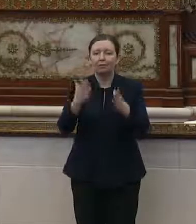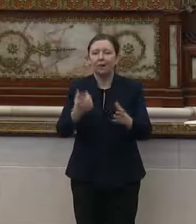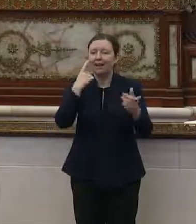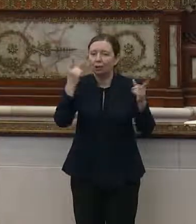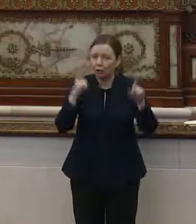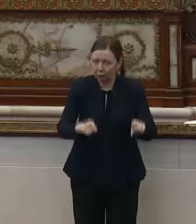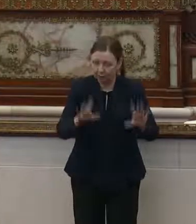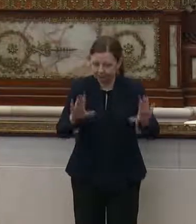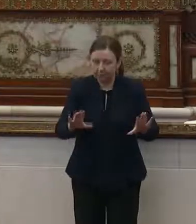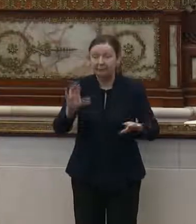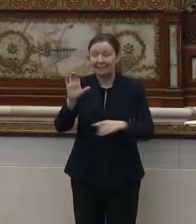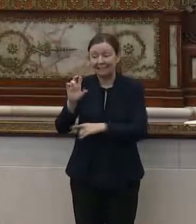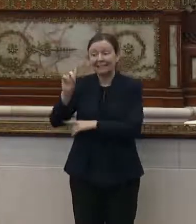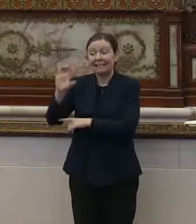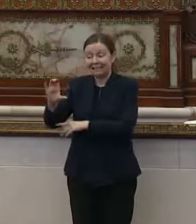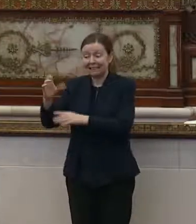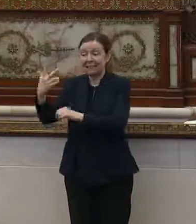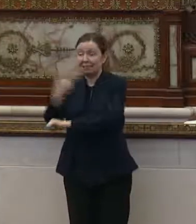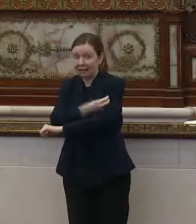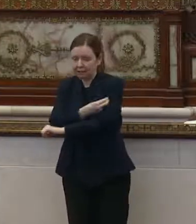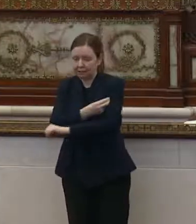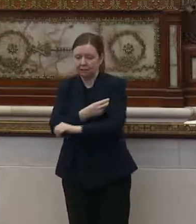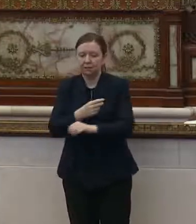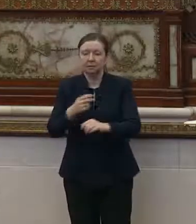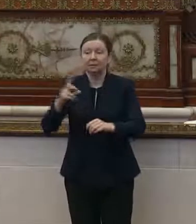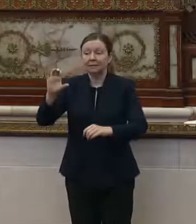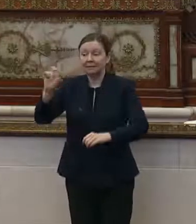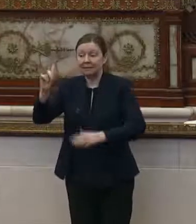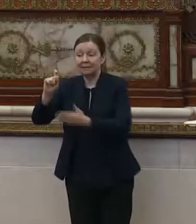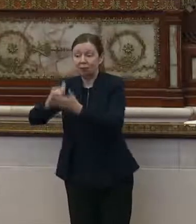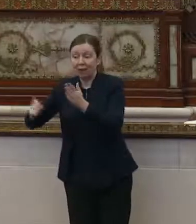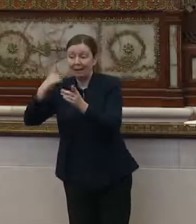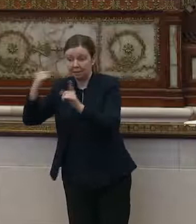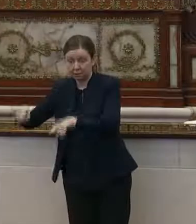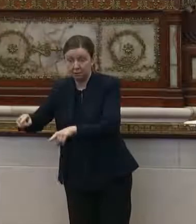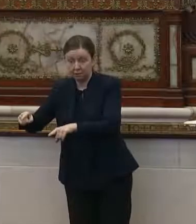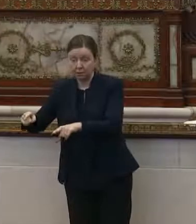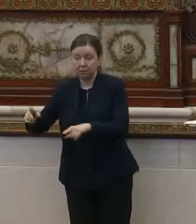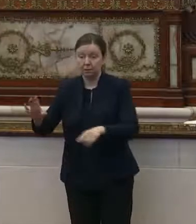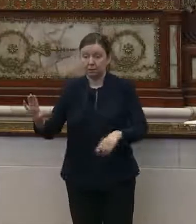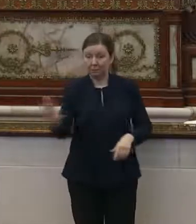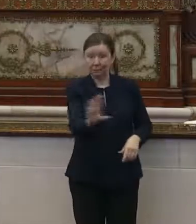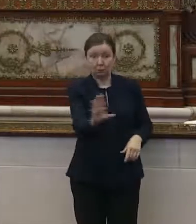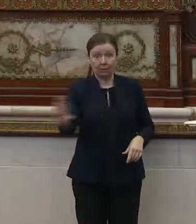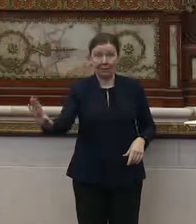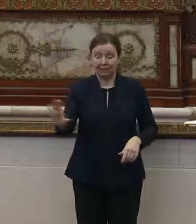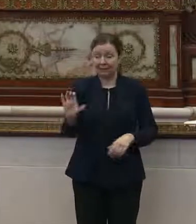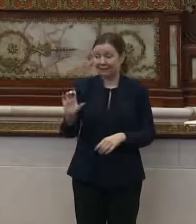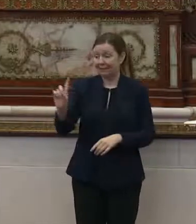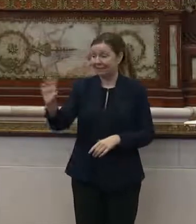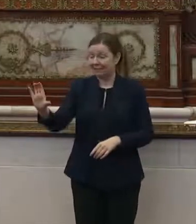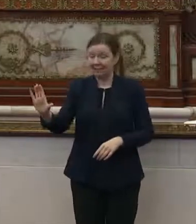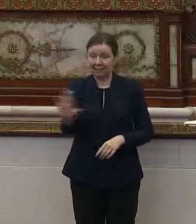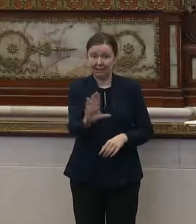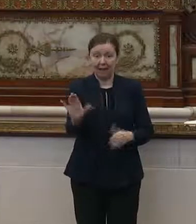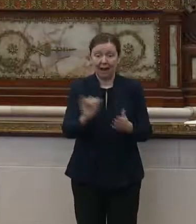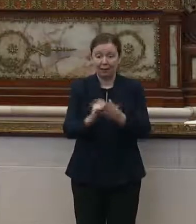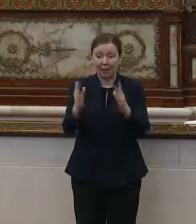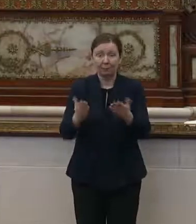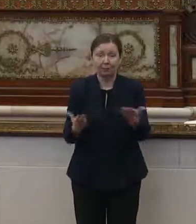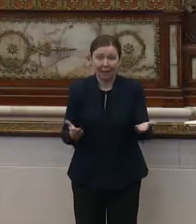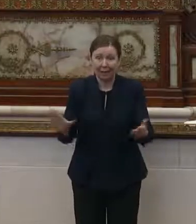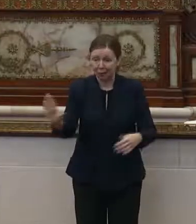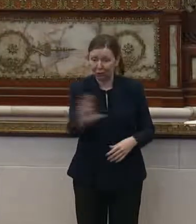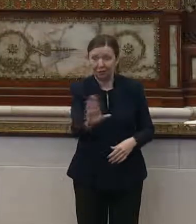are CDC's vaccines based upon provider agreement that the CDC writes, and it's a contract essentially between the CDC and that provider. And